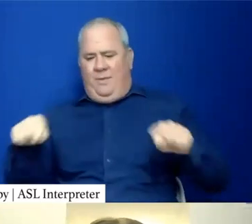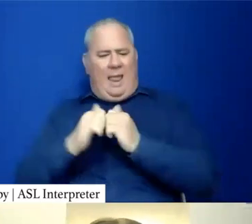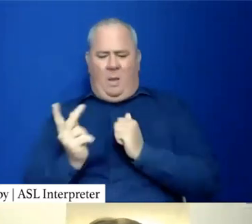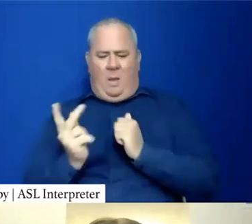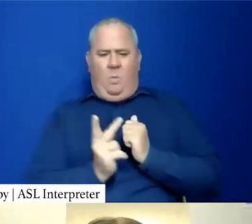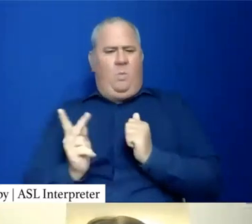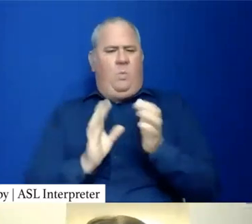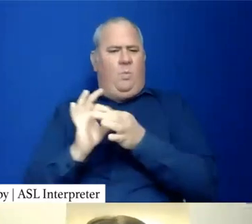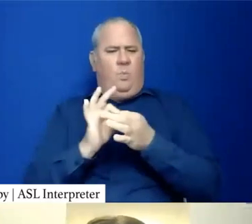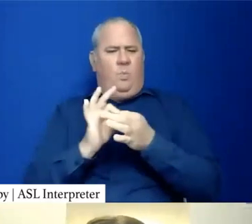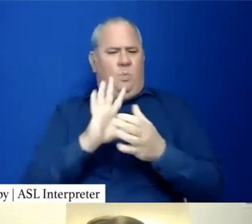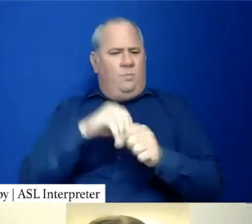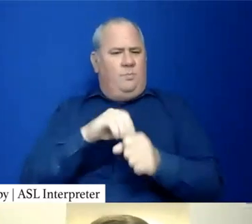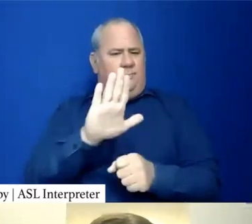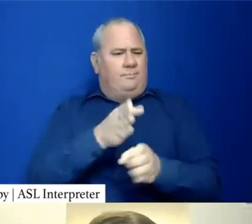Who do you want to start?